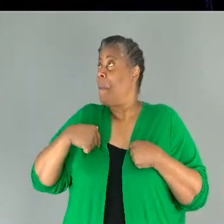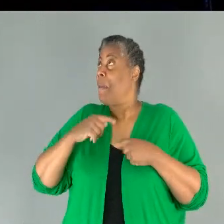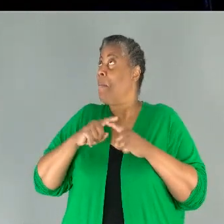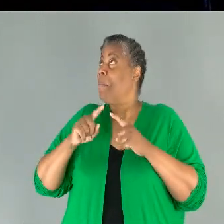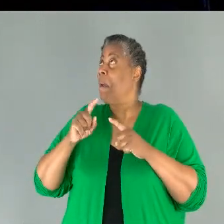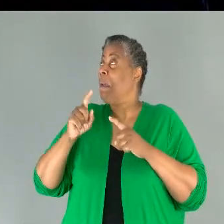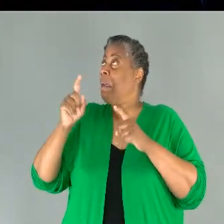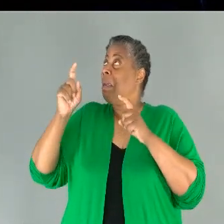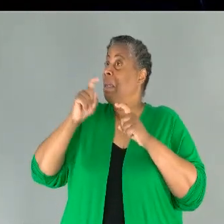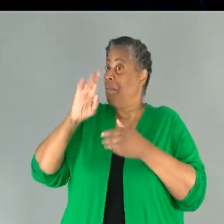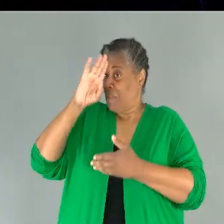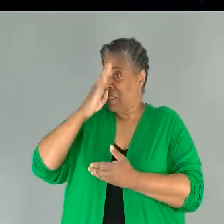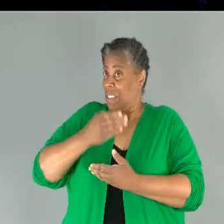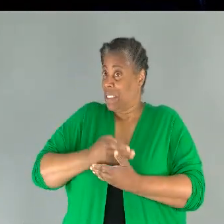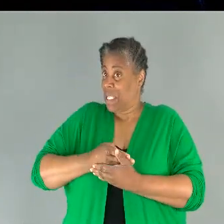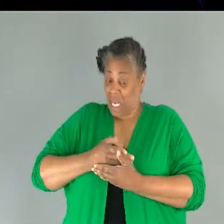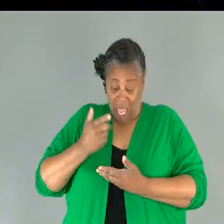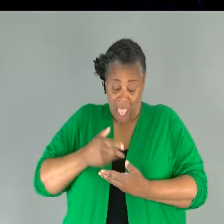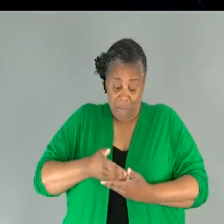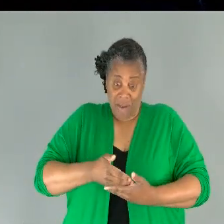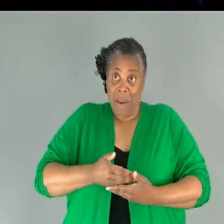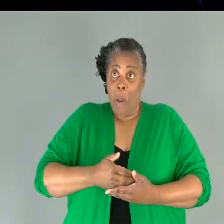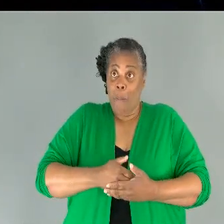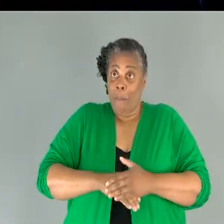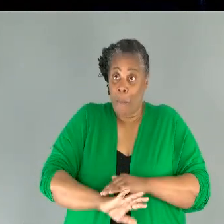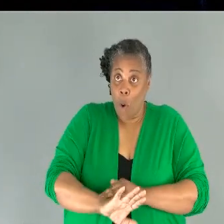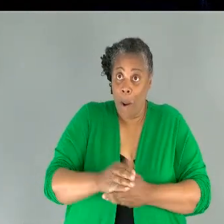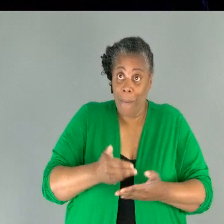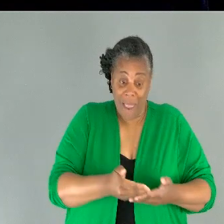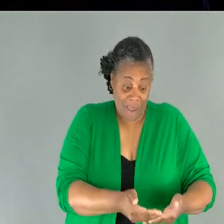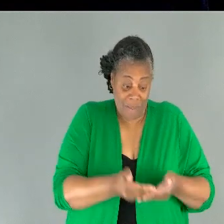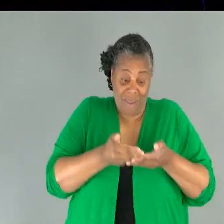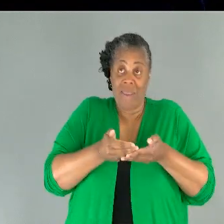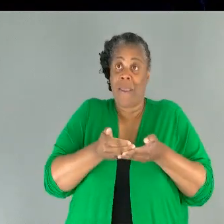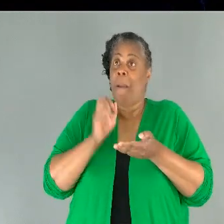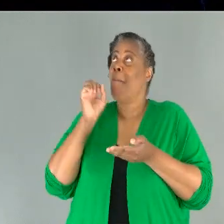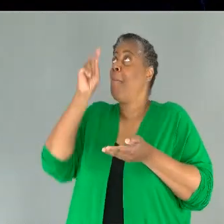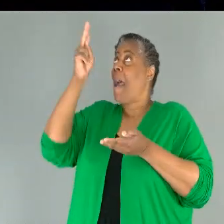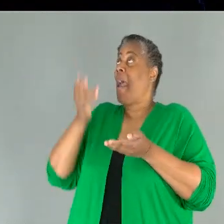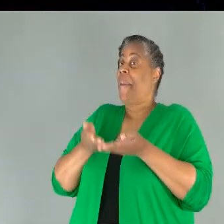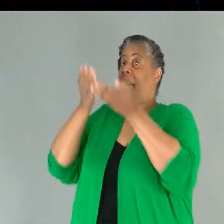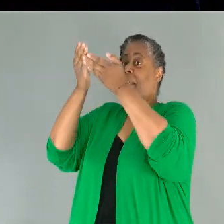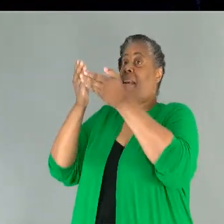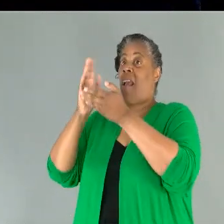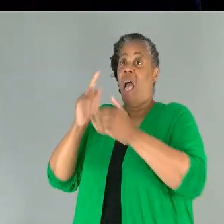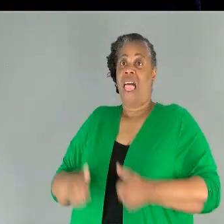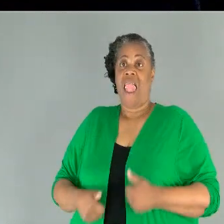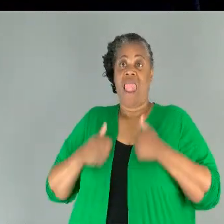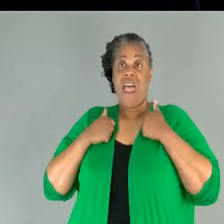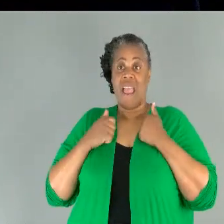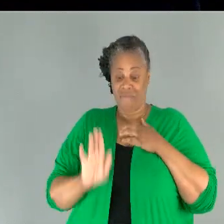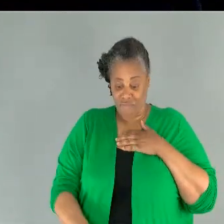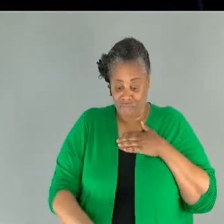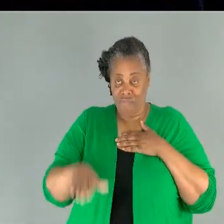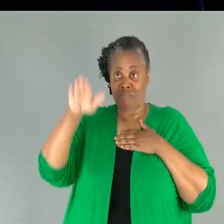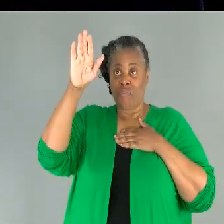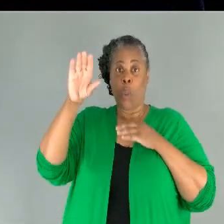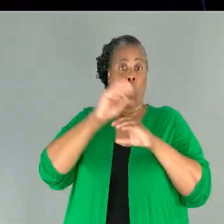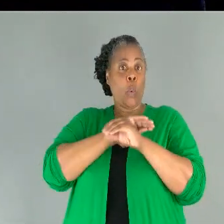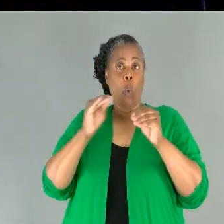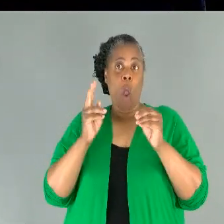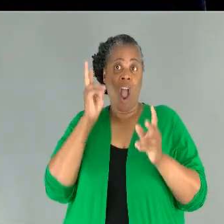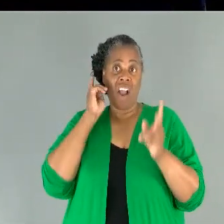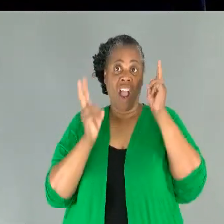son, then I will give him to the Lord all the days of his life, and no razor